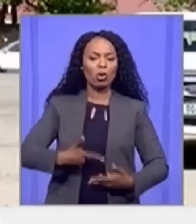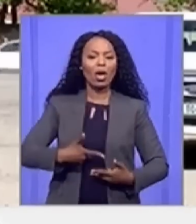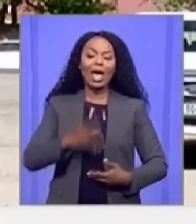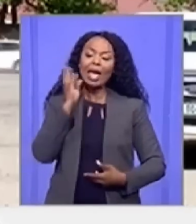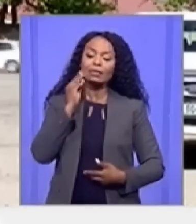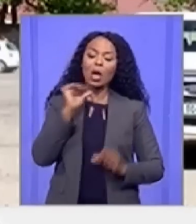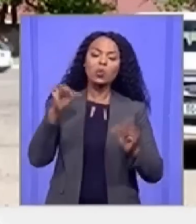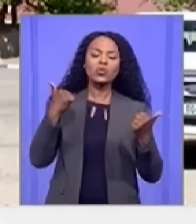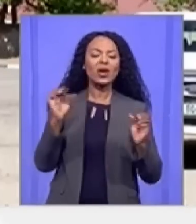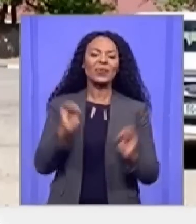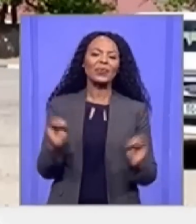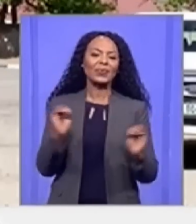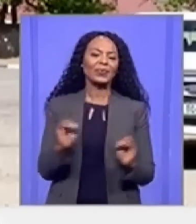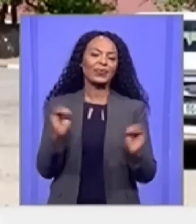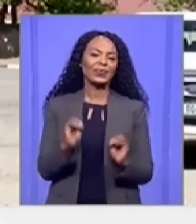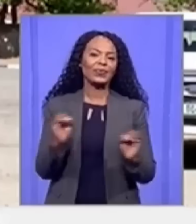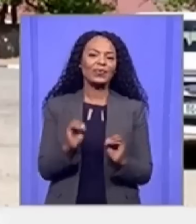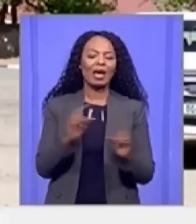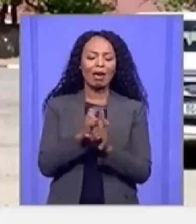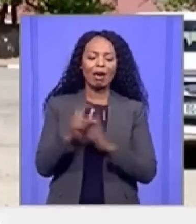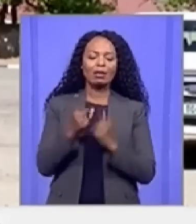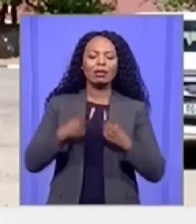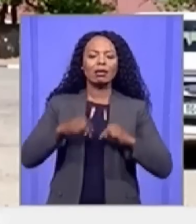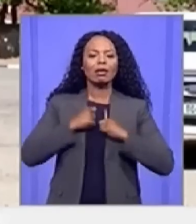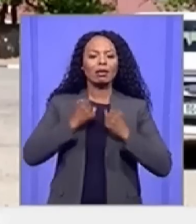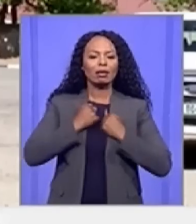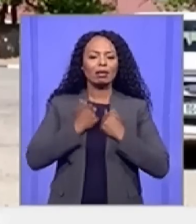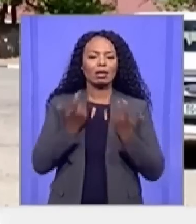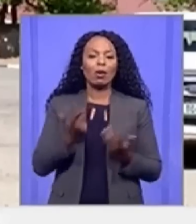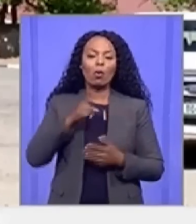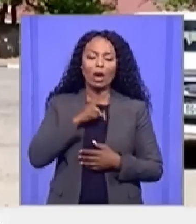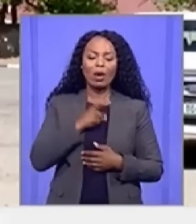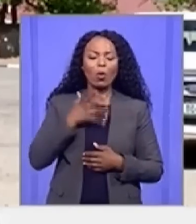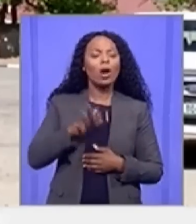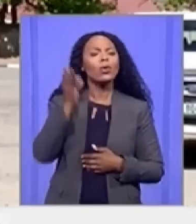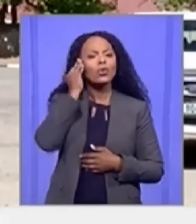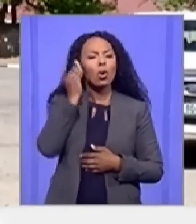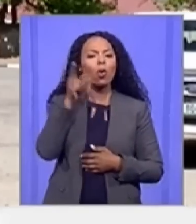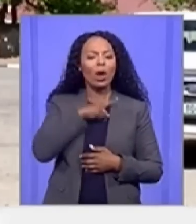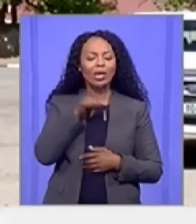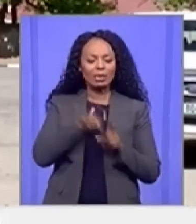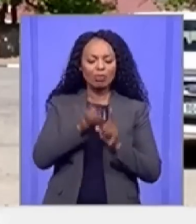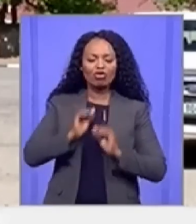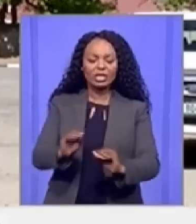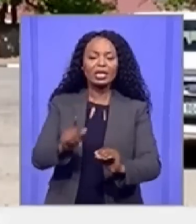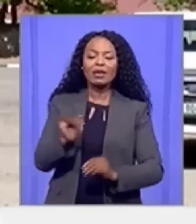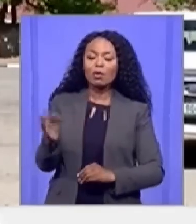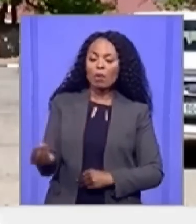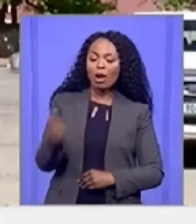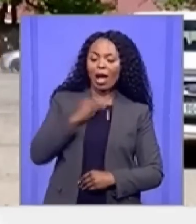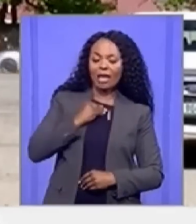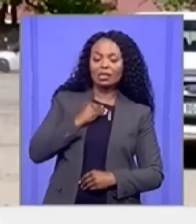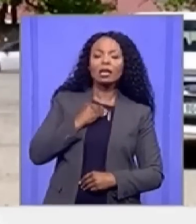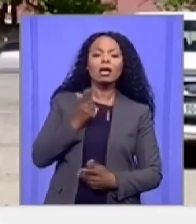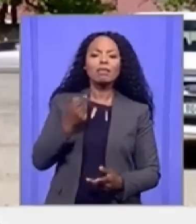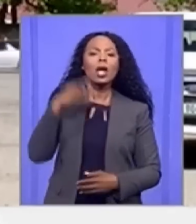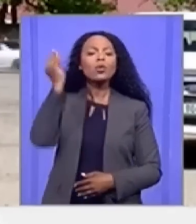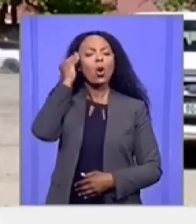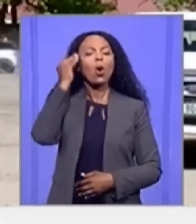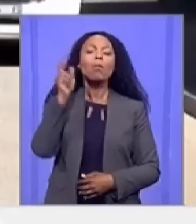kalo ka nalane ya rona ene ke ntse ke lakatsa hore ke tsebe ho etsetsa la bana ba ka ba mpotsa ke kgone hore ke tsebe